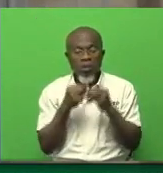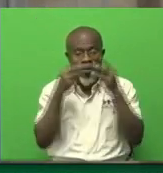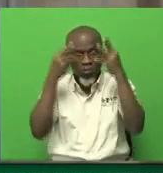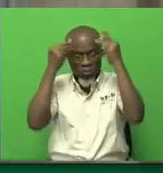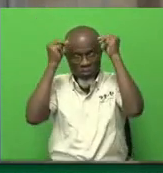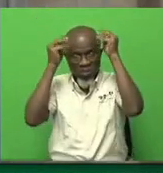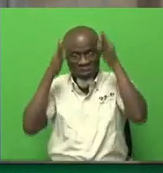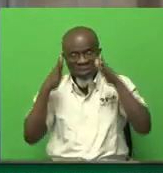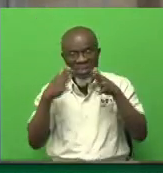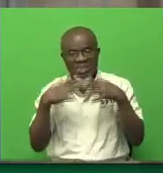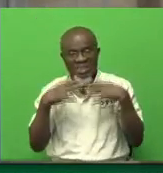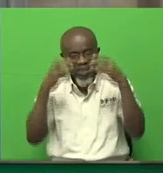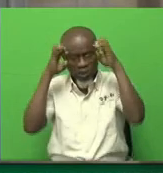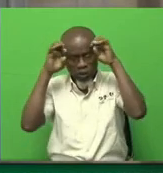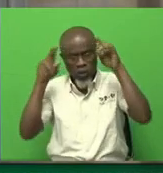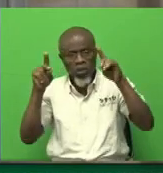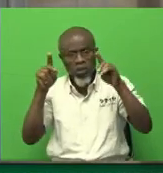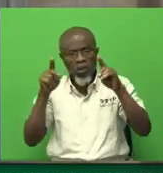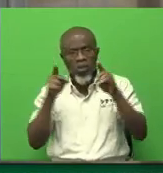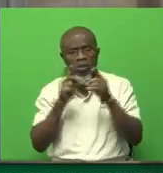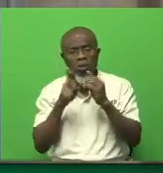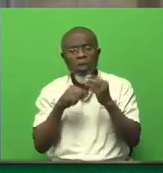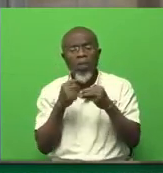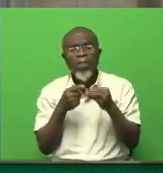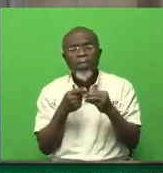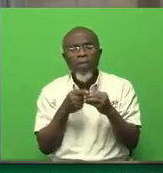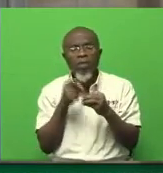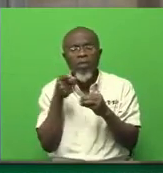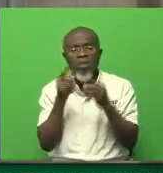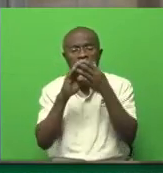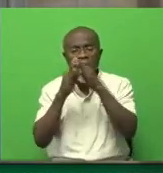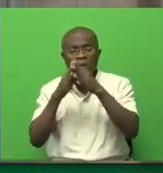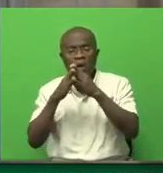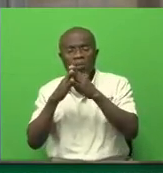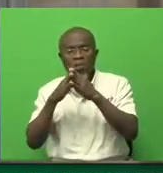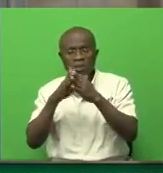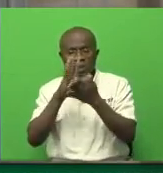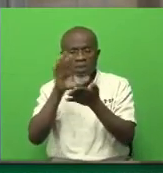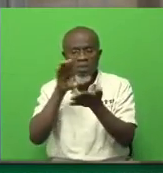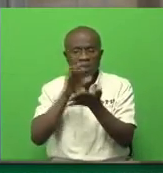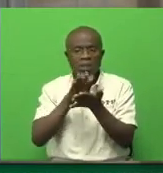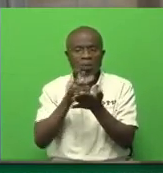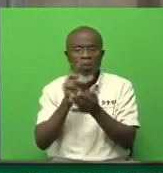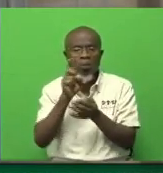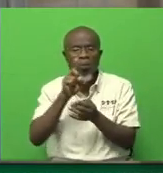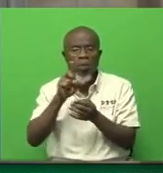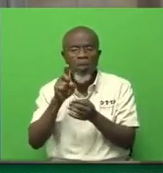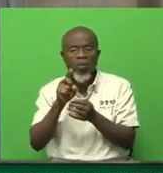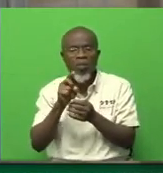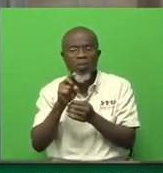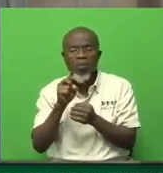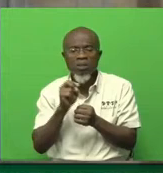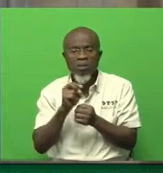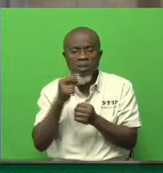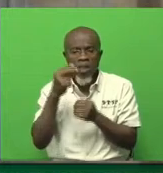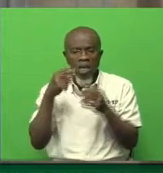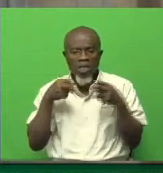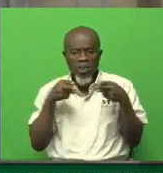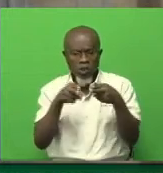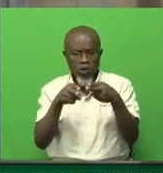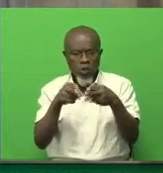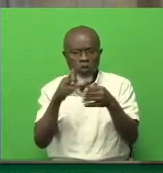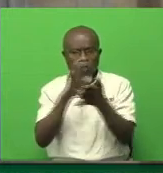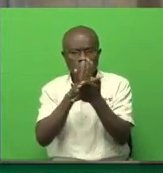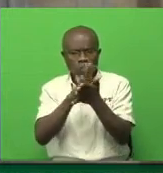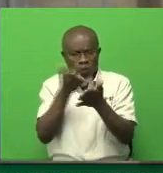considering the inadequate conditions at the community center in which londonville Presbyterian school is now housed currently 90